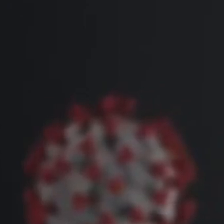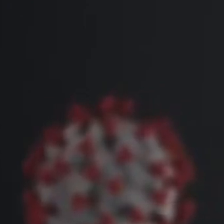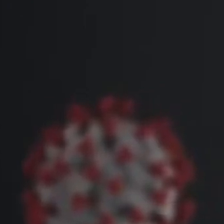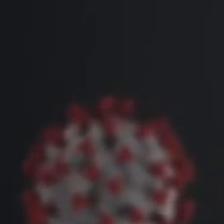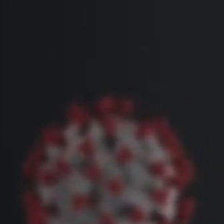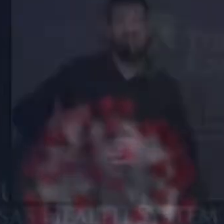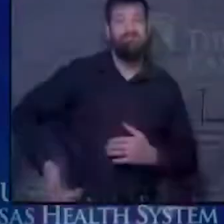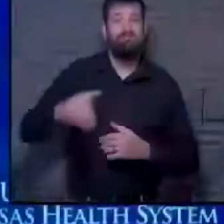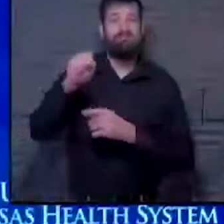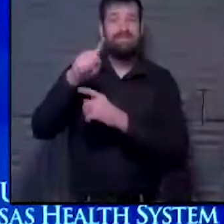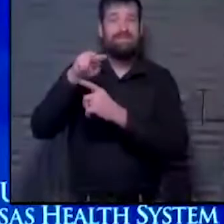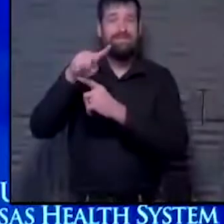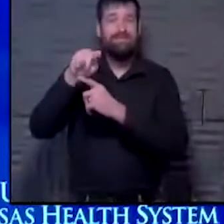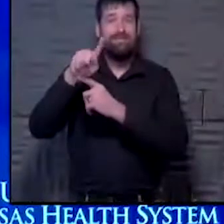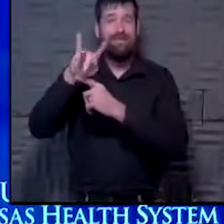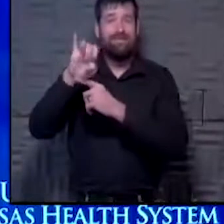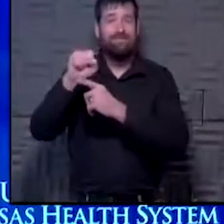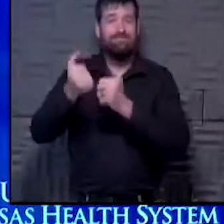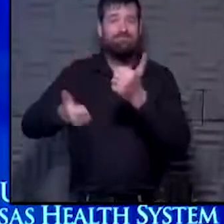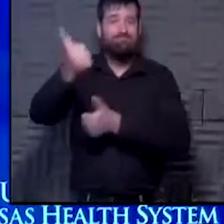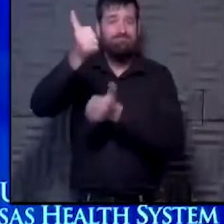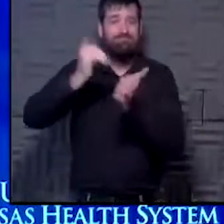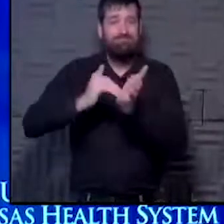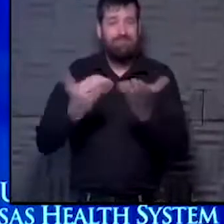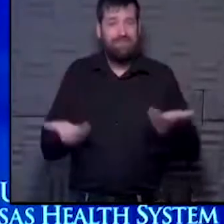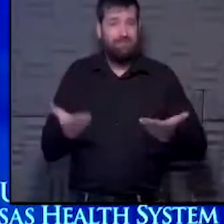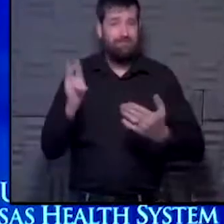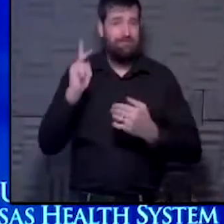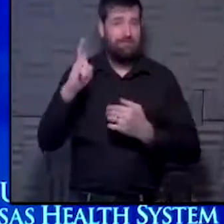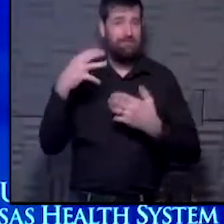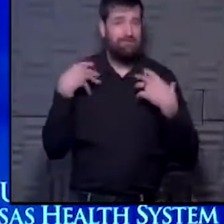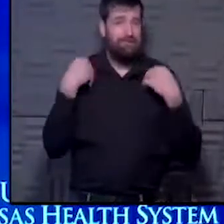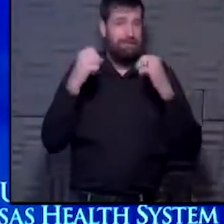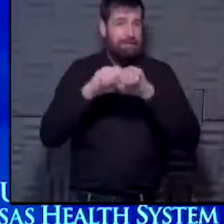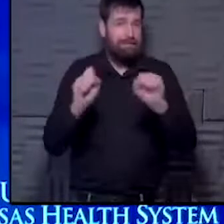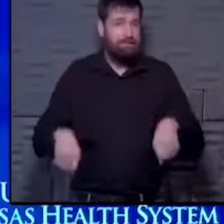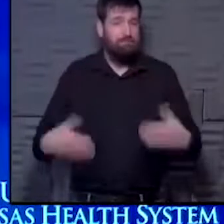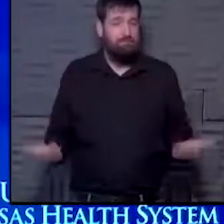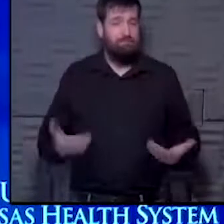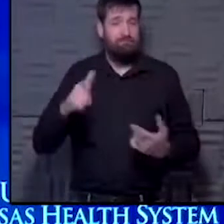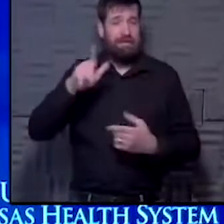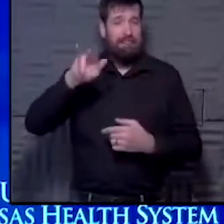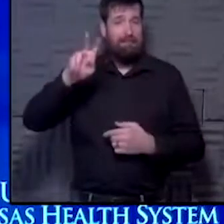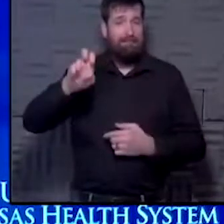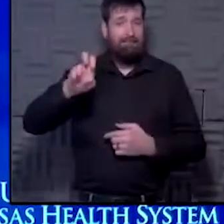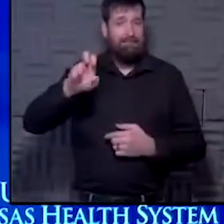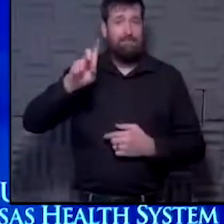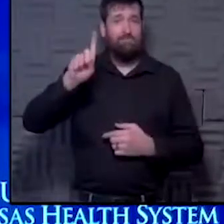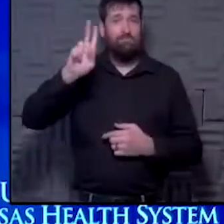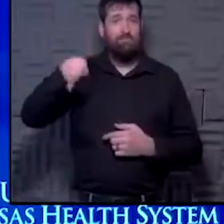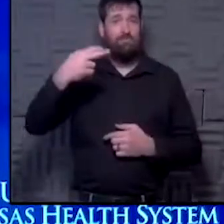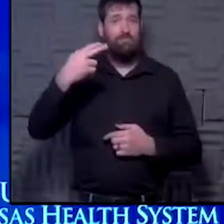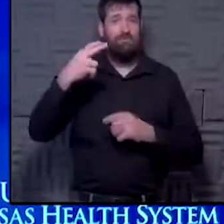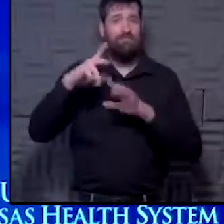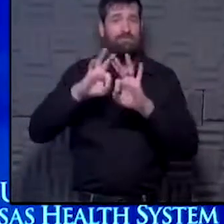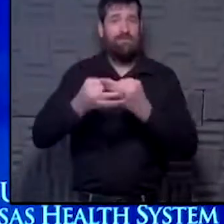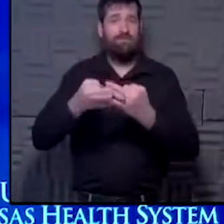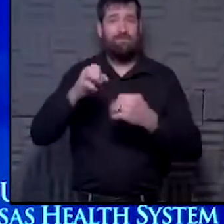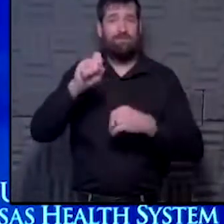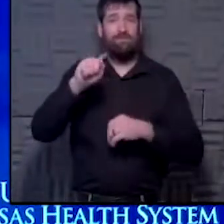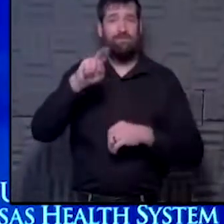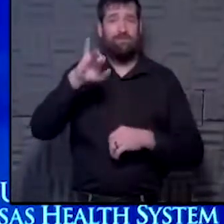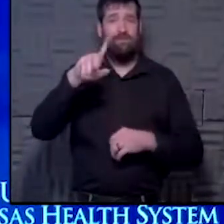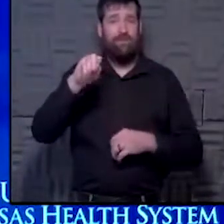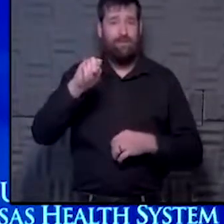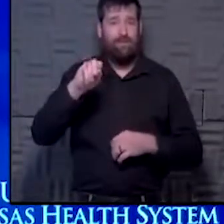Good morning. This is Steve Stites, the Chief Medical Officer here at the University of Kansas Health System, broadcasting live with you from the Dulce Simons Family Studio. Delighted to be